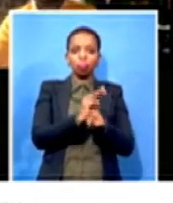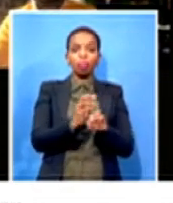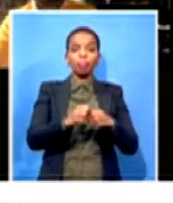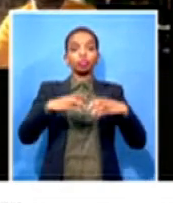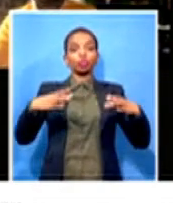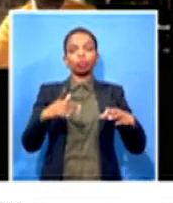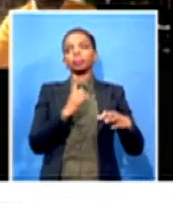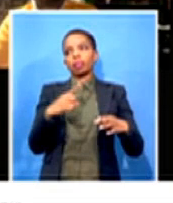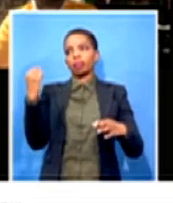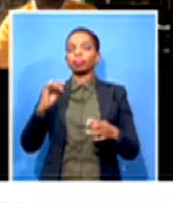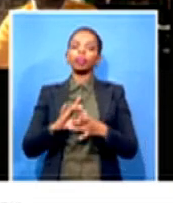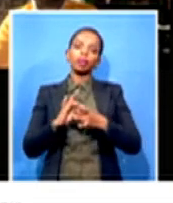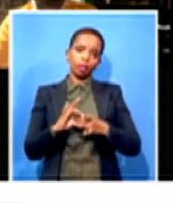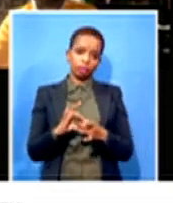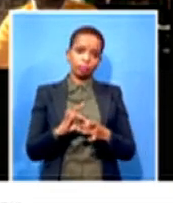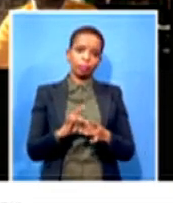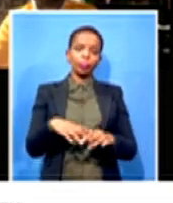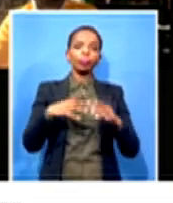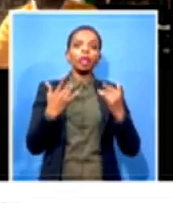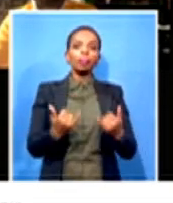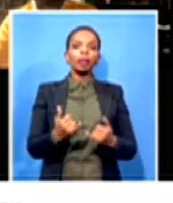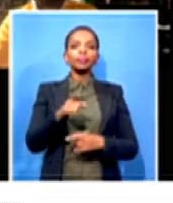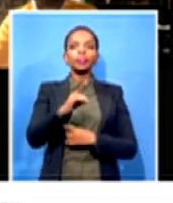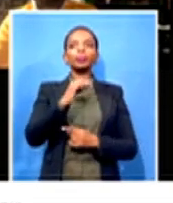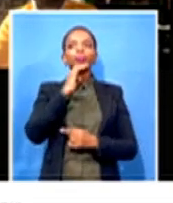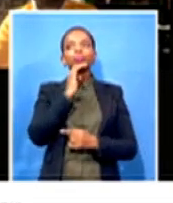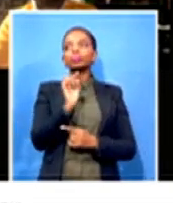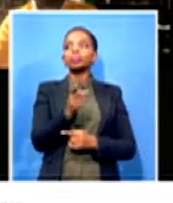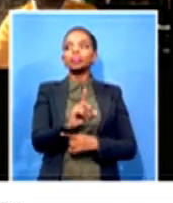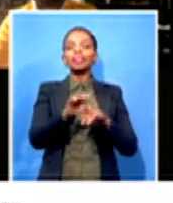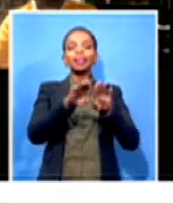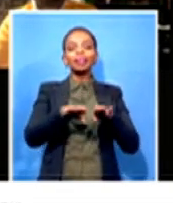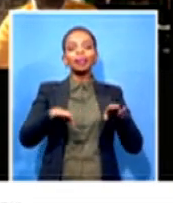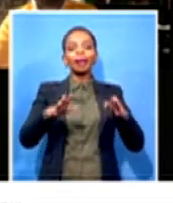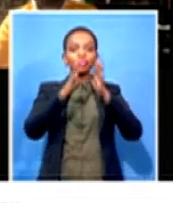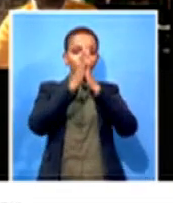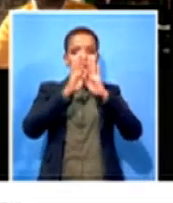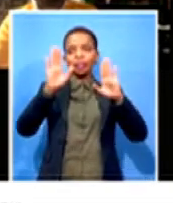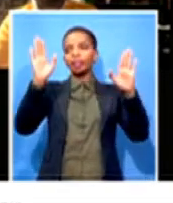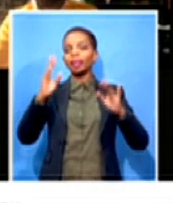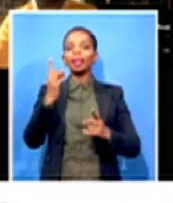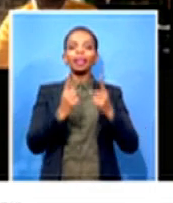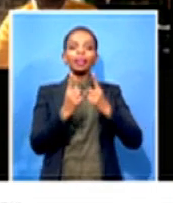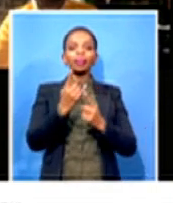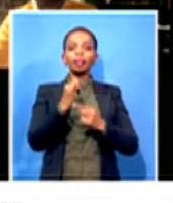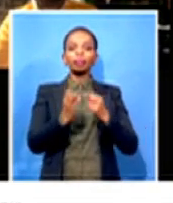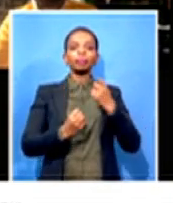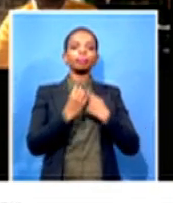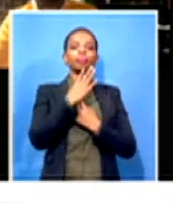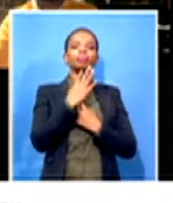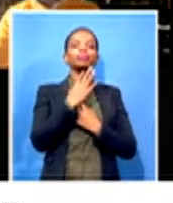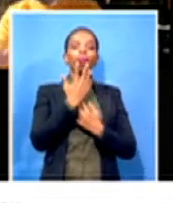children generally do very well, even if they get admitted in a hospital, their outcome is